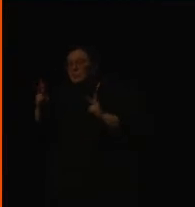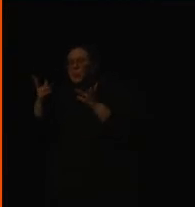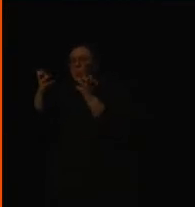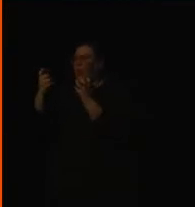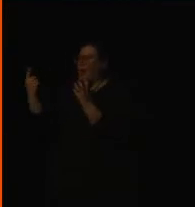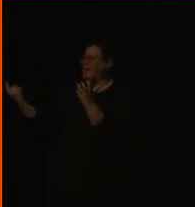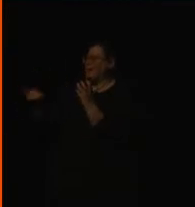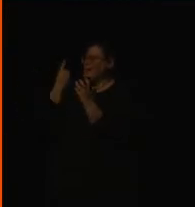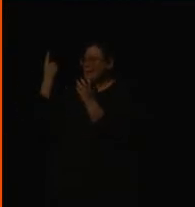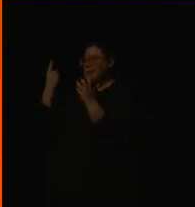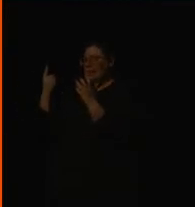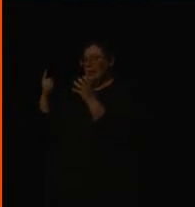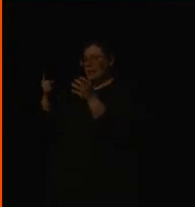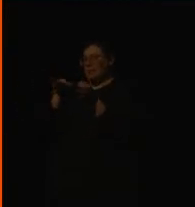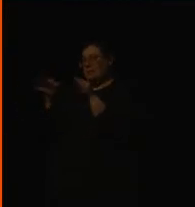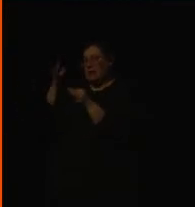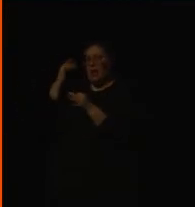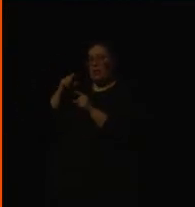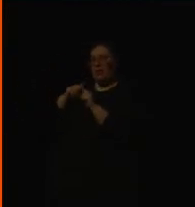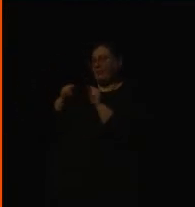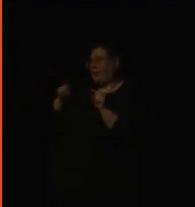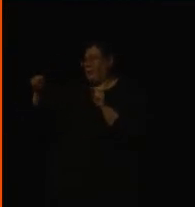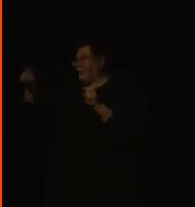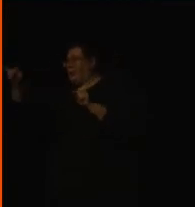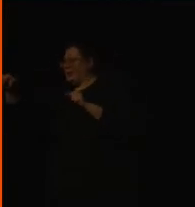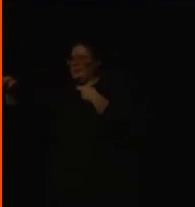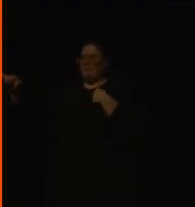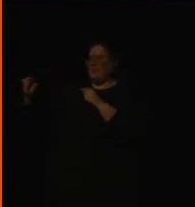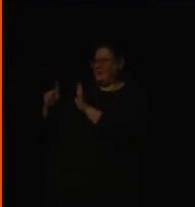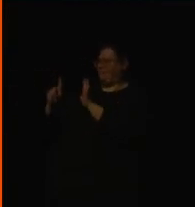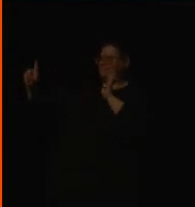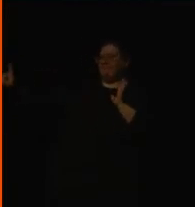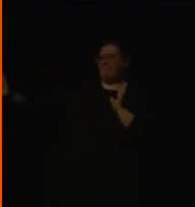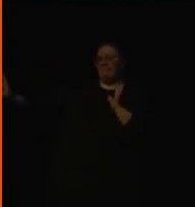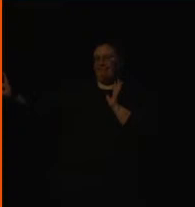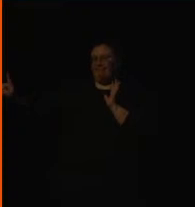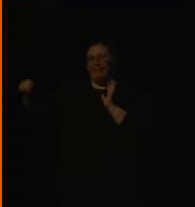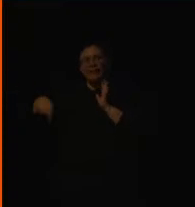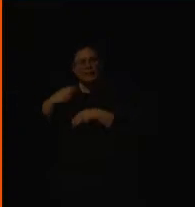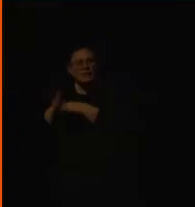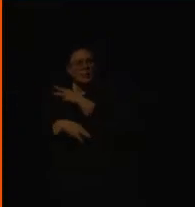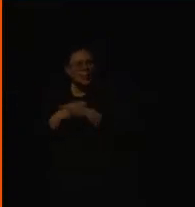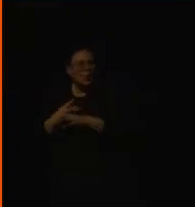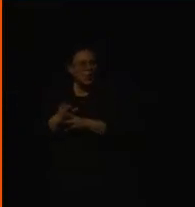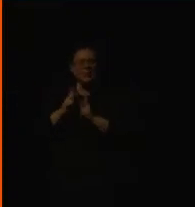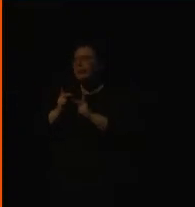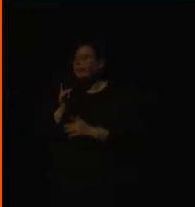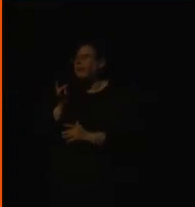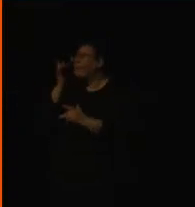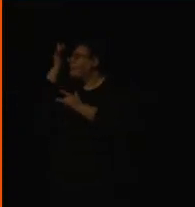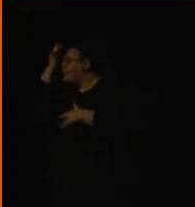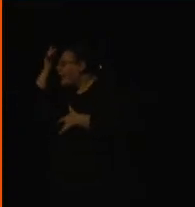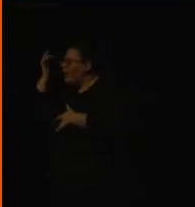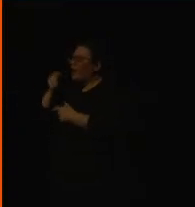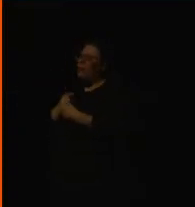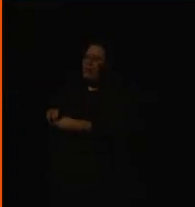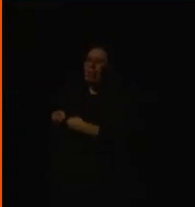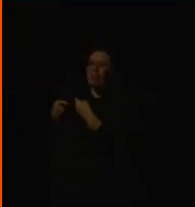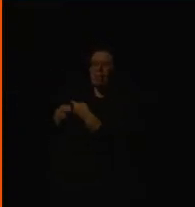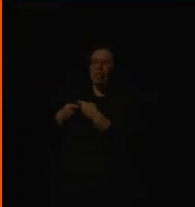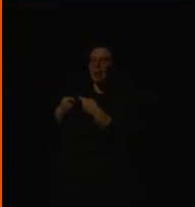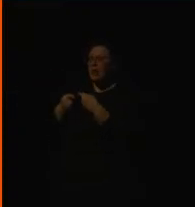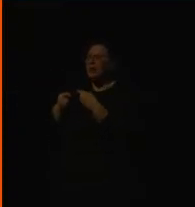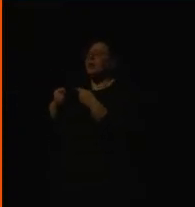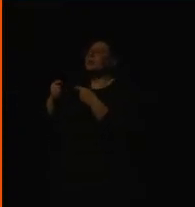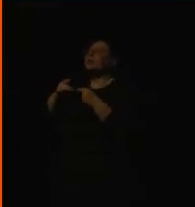put between themselves and him. In this world, when people get sick, when people fall on hard times, we draw them out of